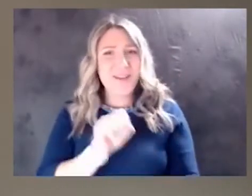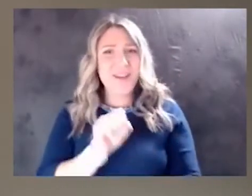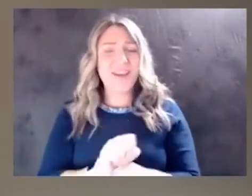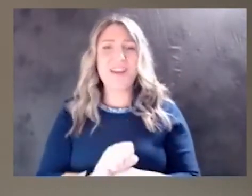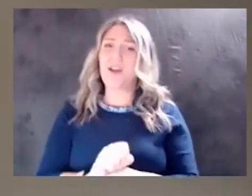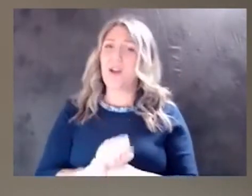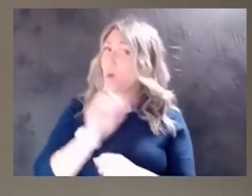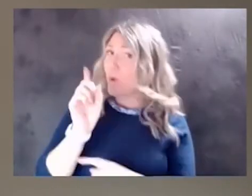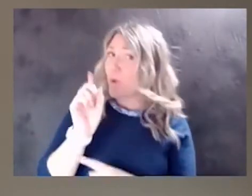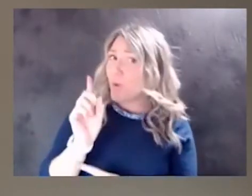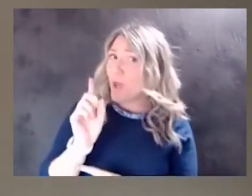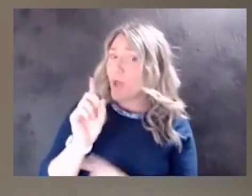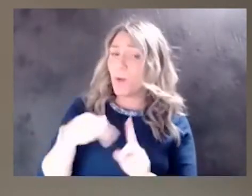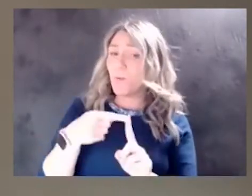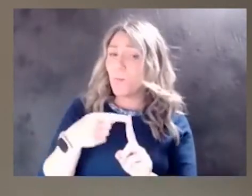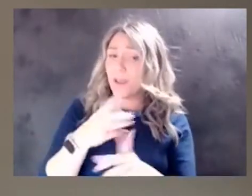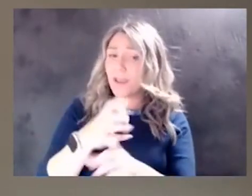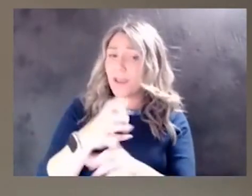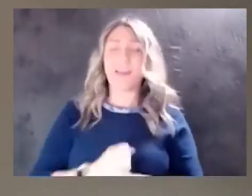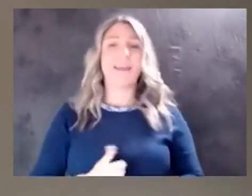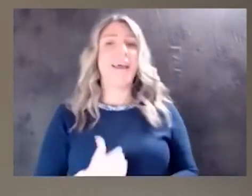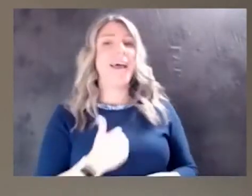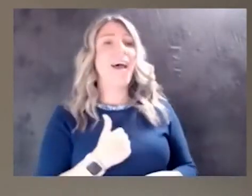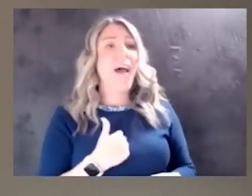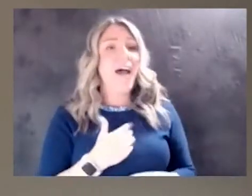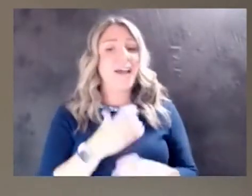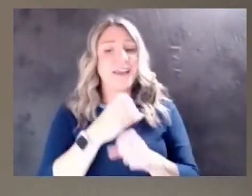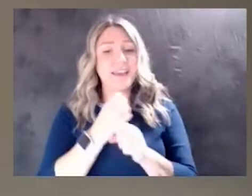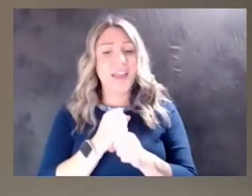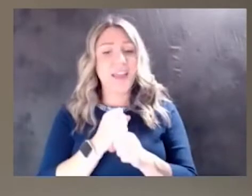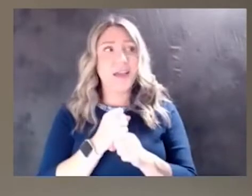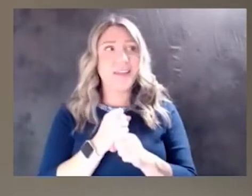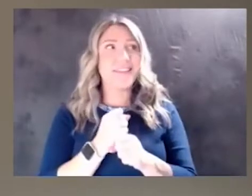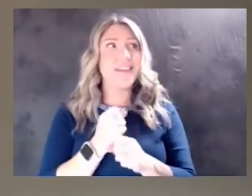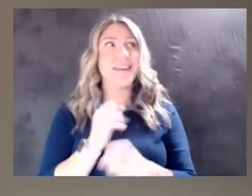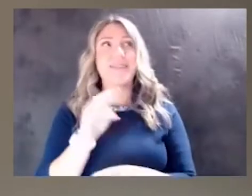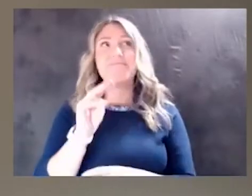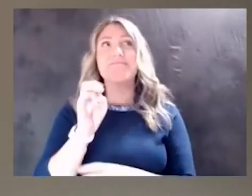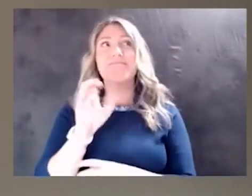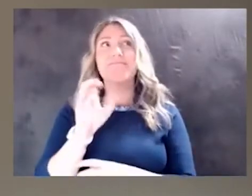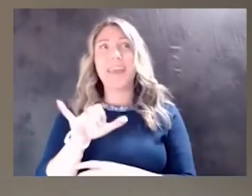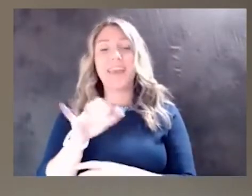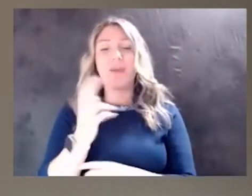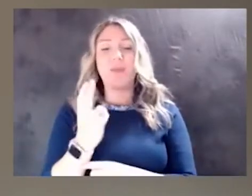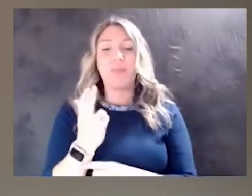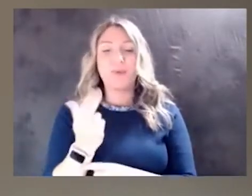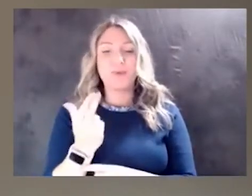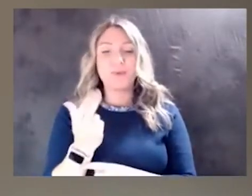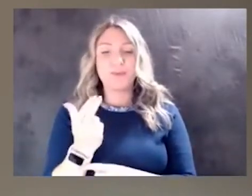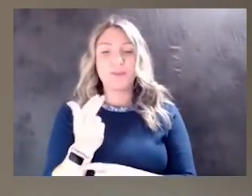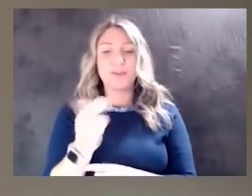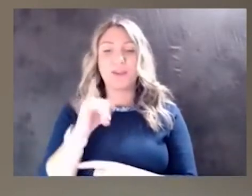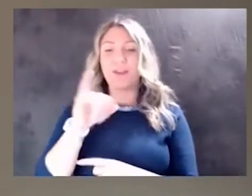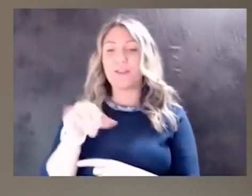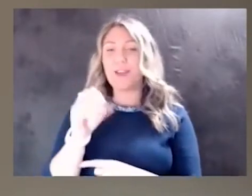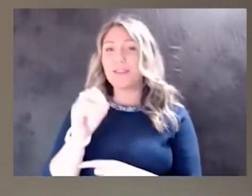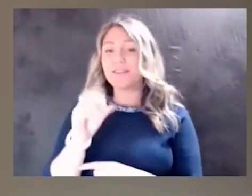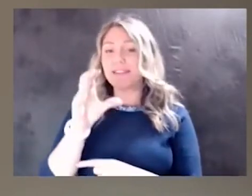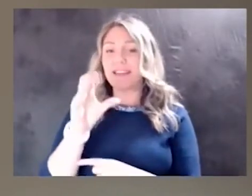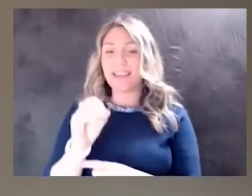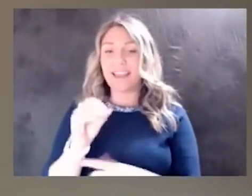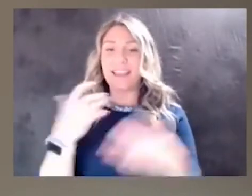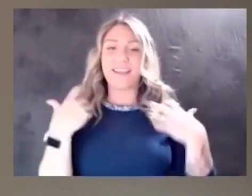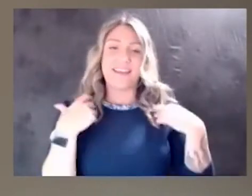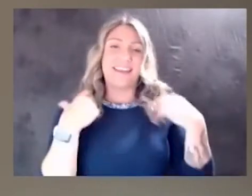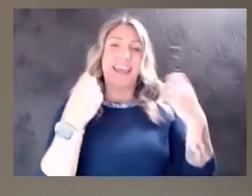it? I got it May 13th, and I got it at the Johnson County Health